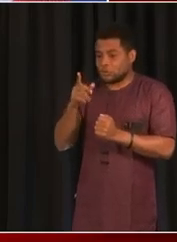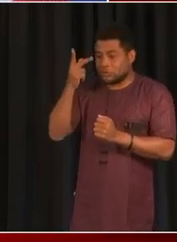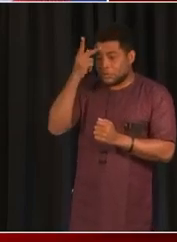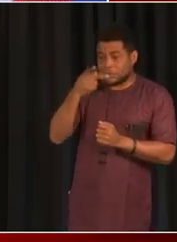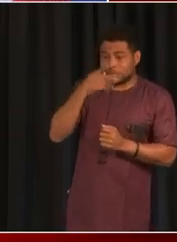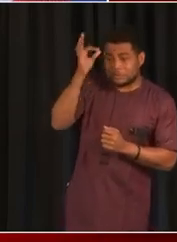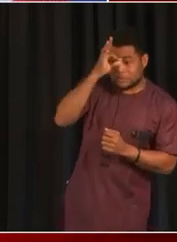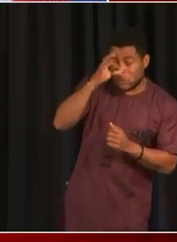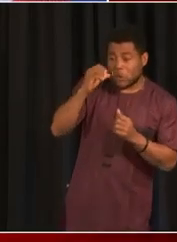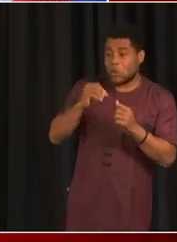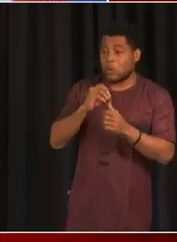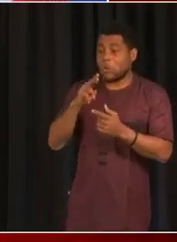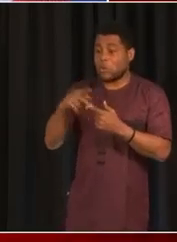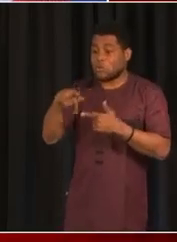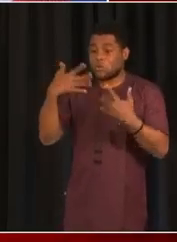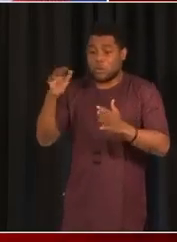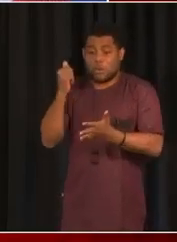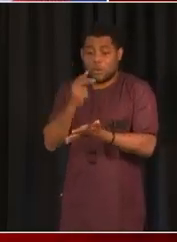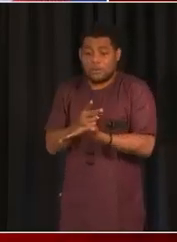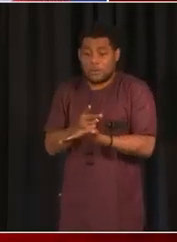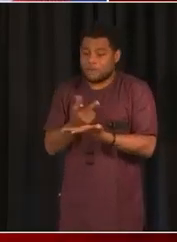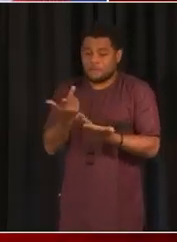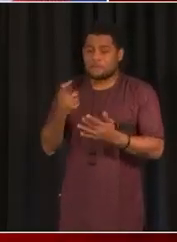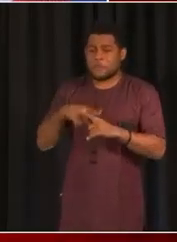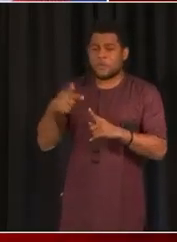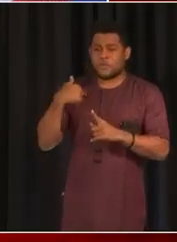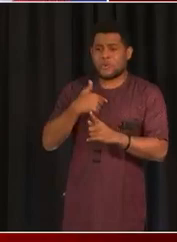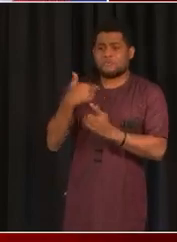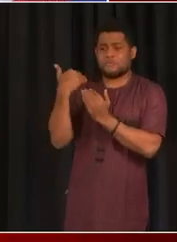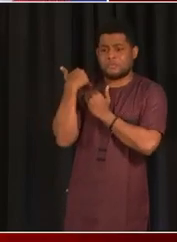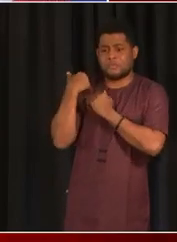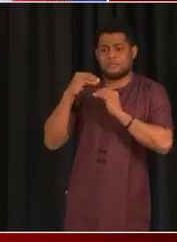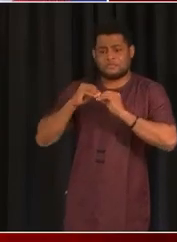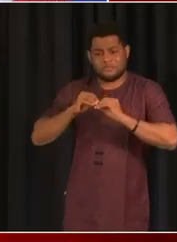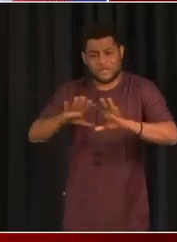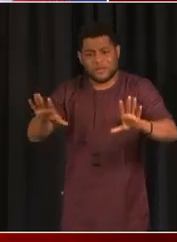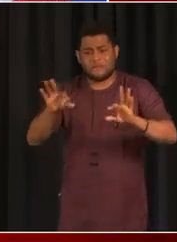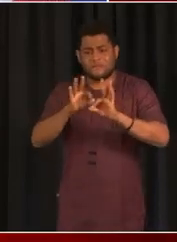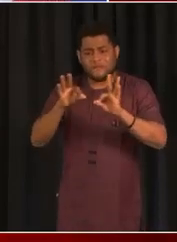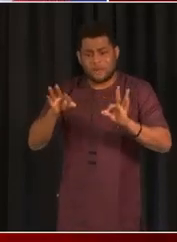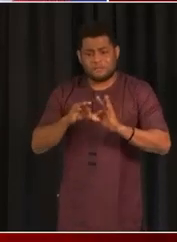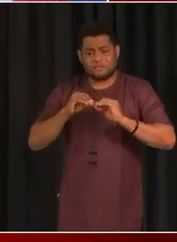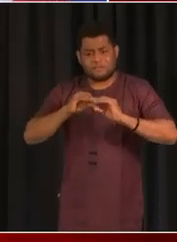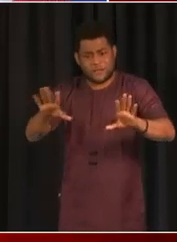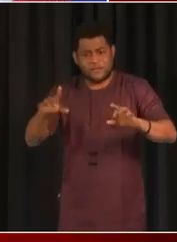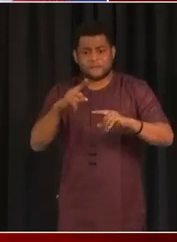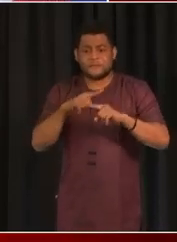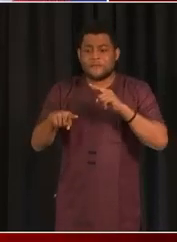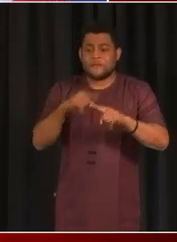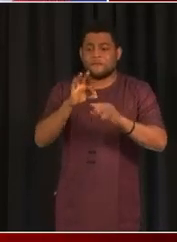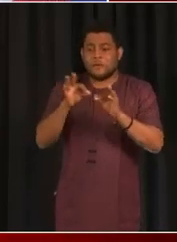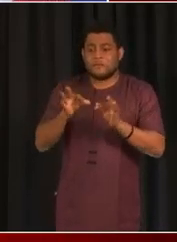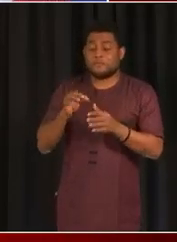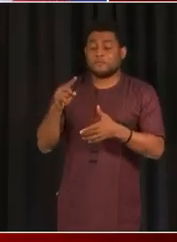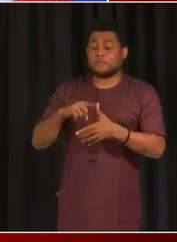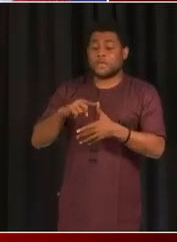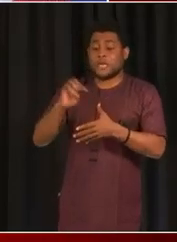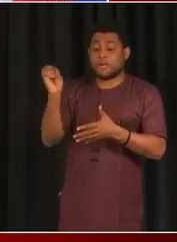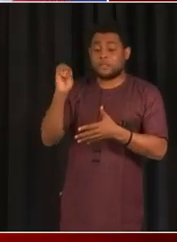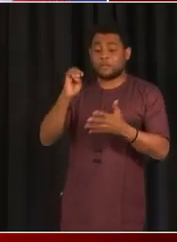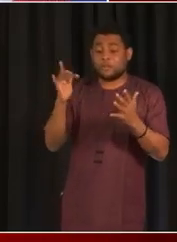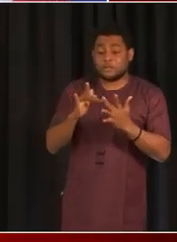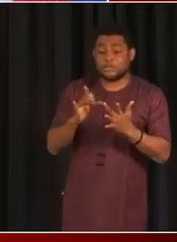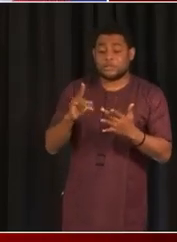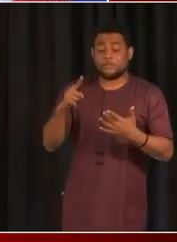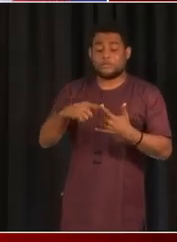and make sure they have the forms that they need, from emergency contacts to immunizations to all of those